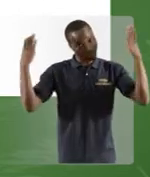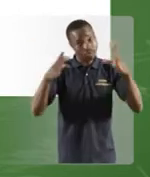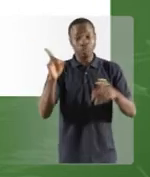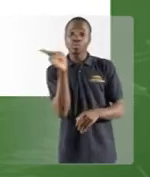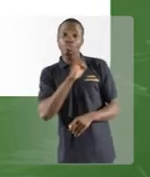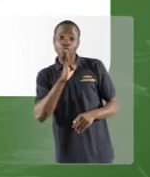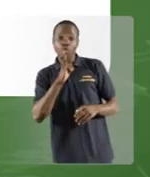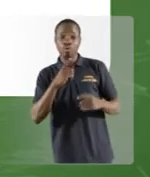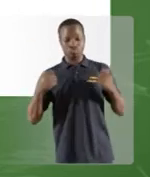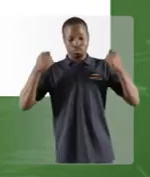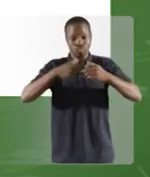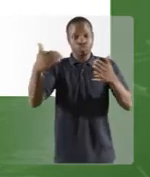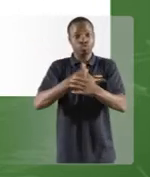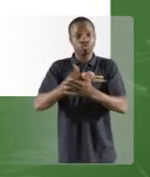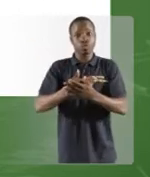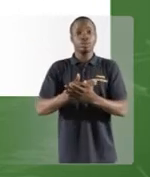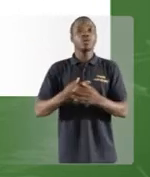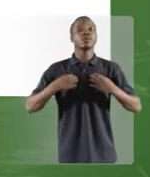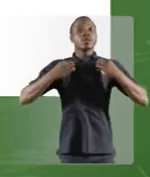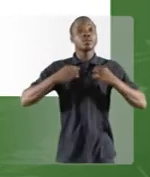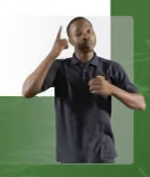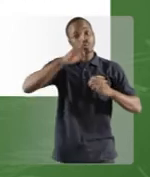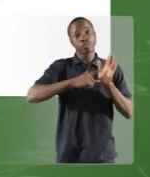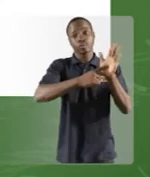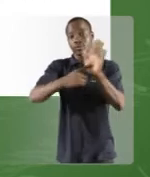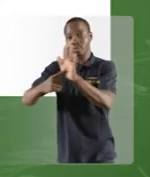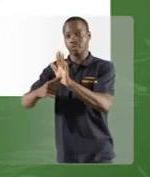clothing collections are presented to the public